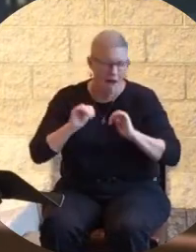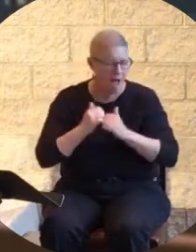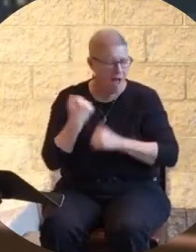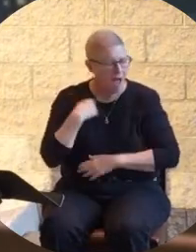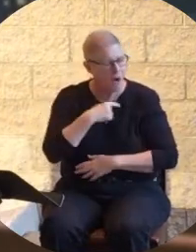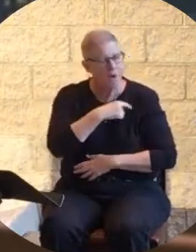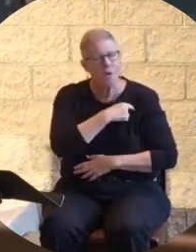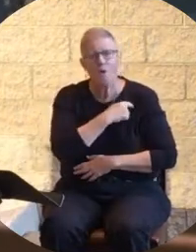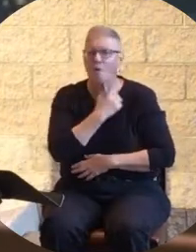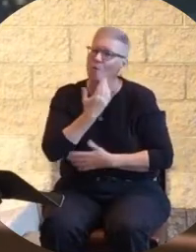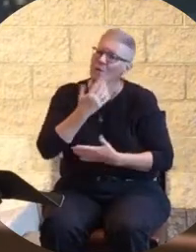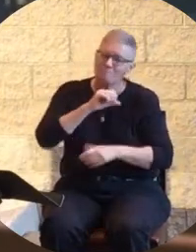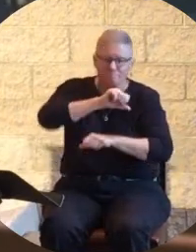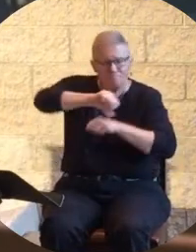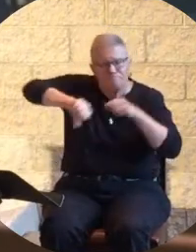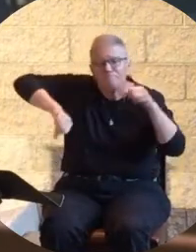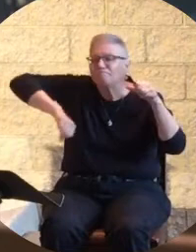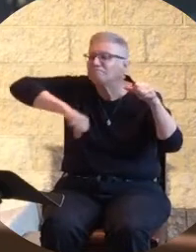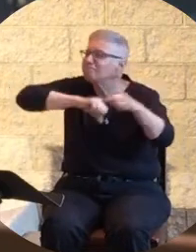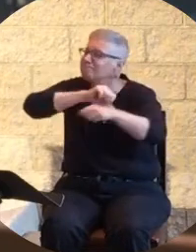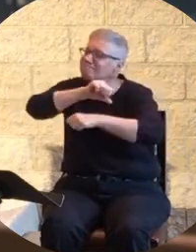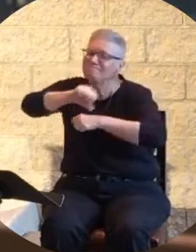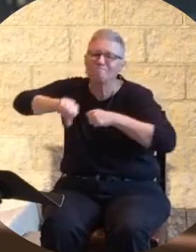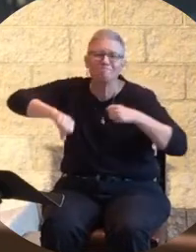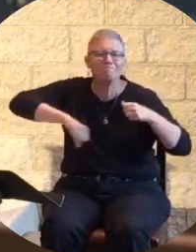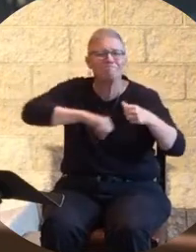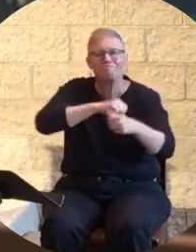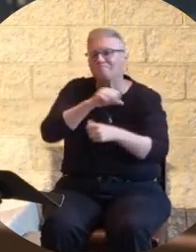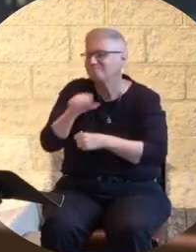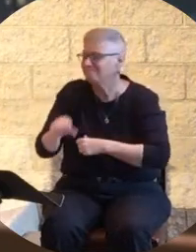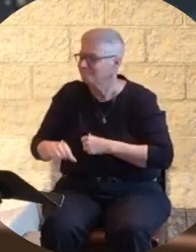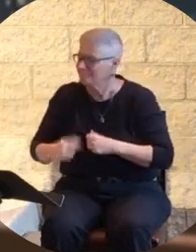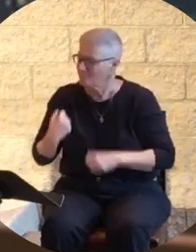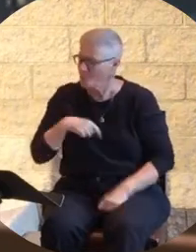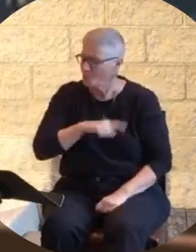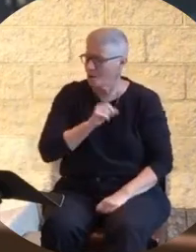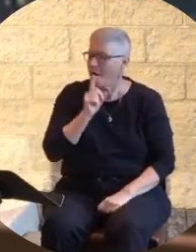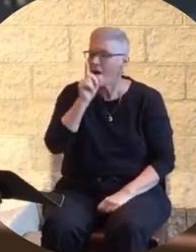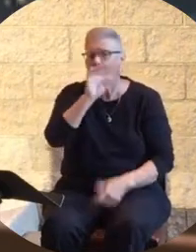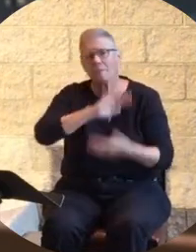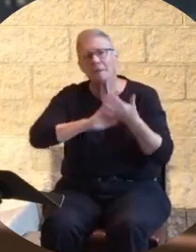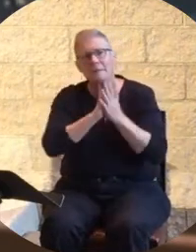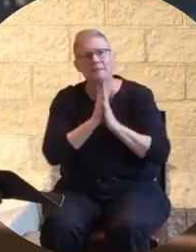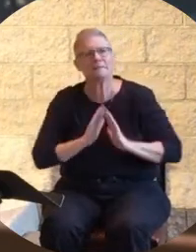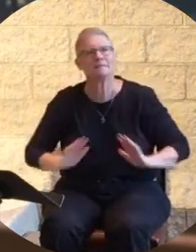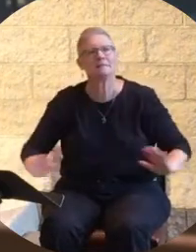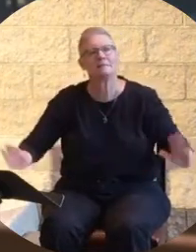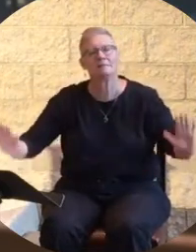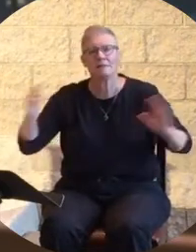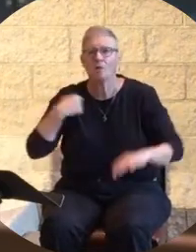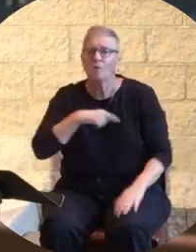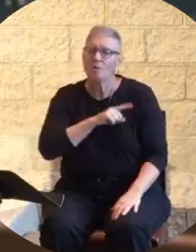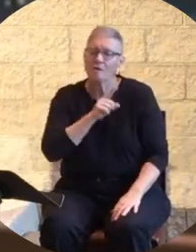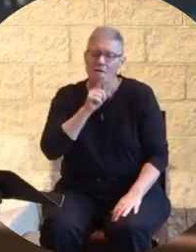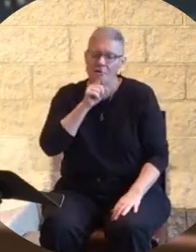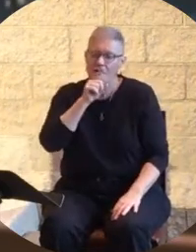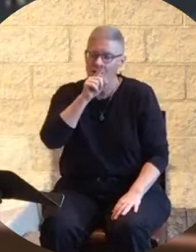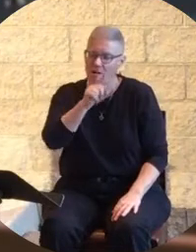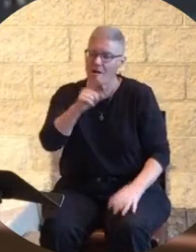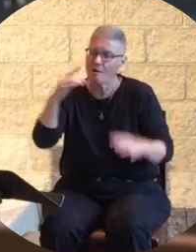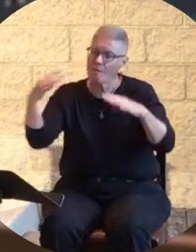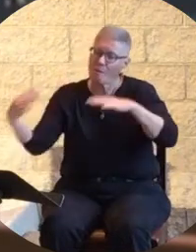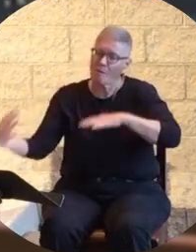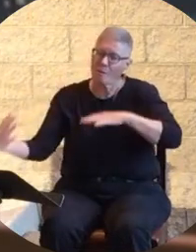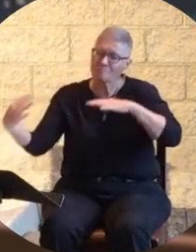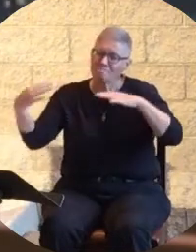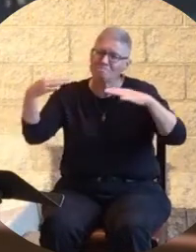Treat each other when the day is done. We are peace, we are